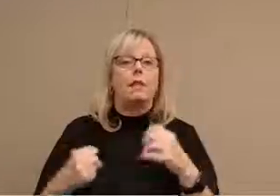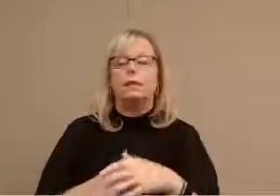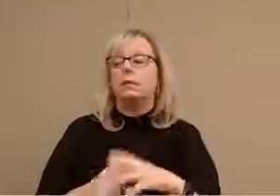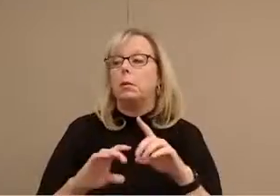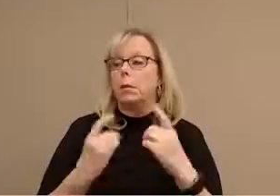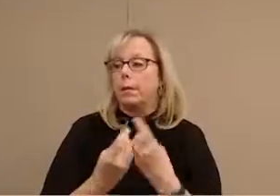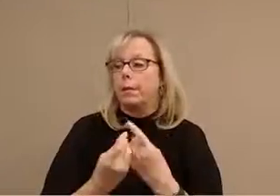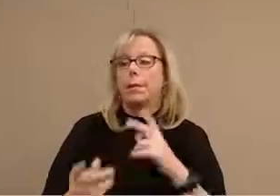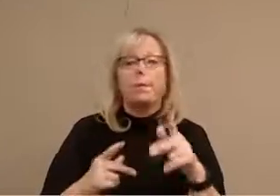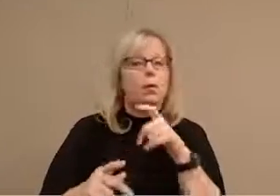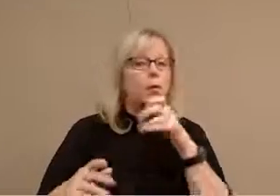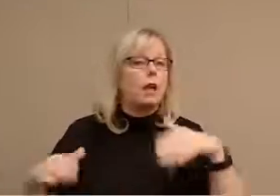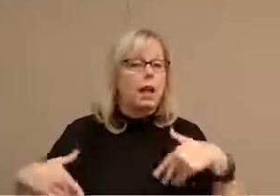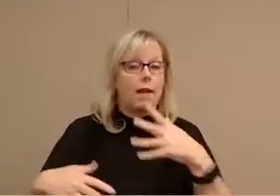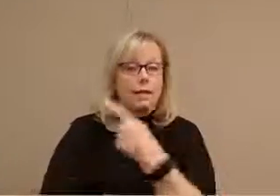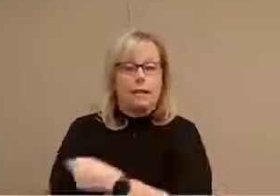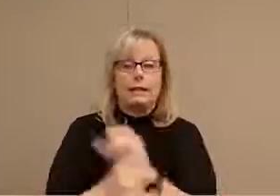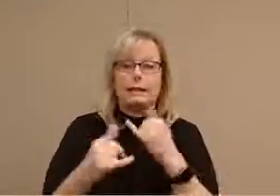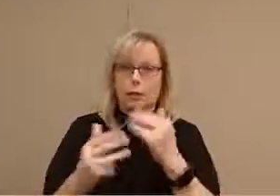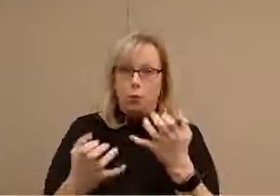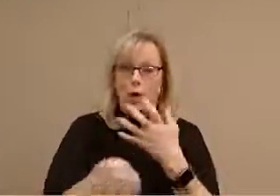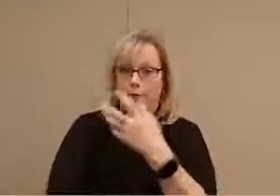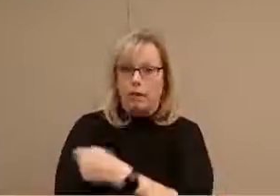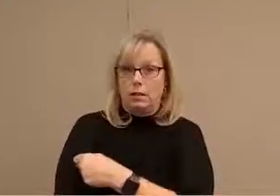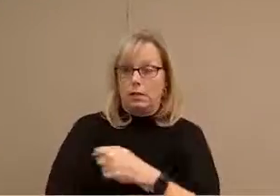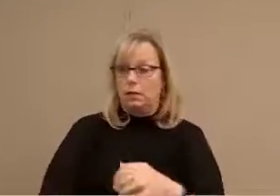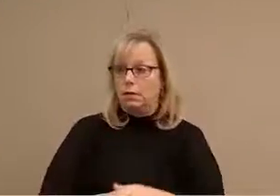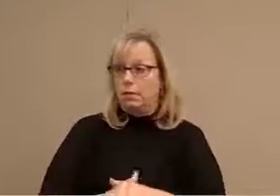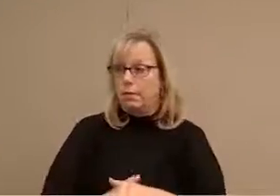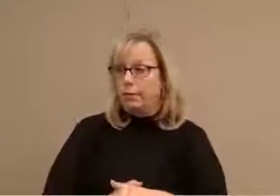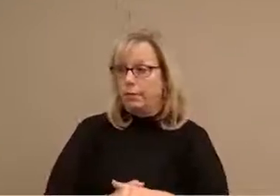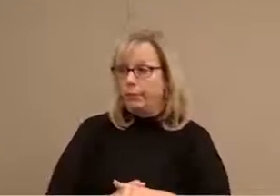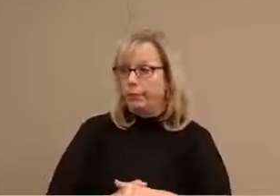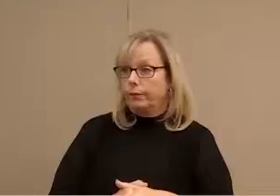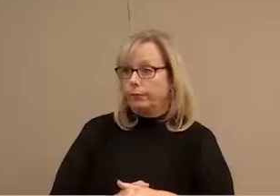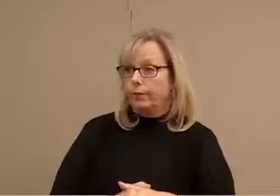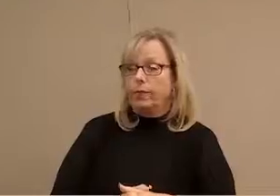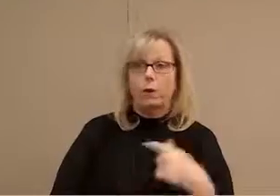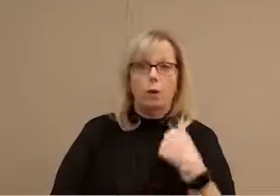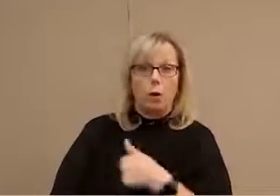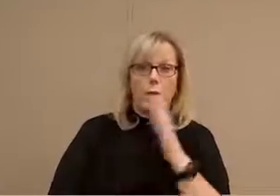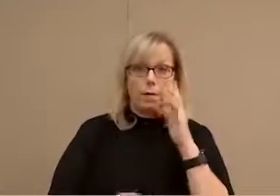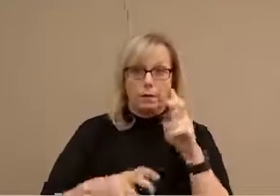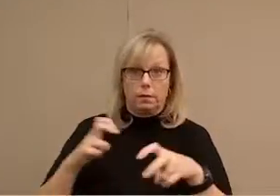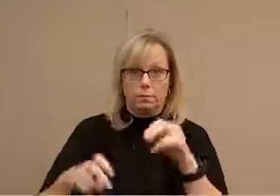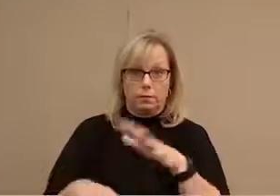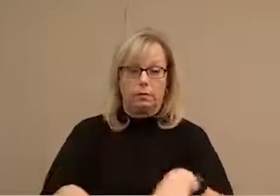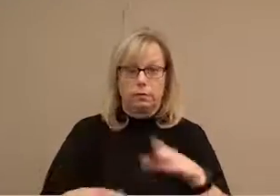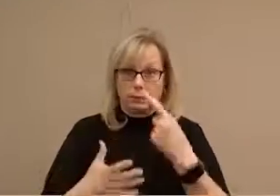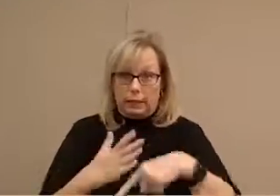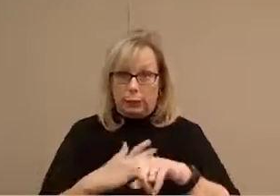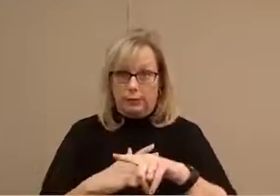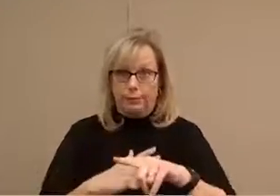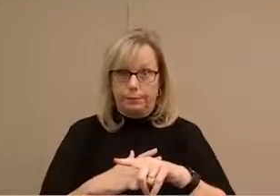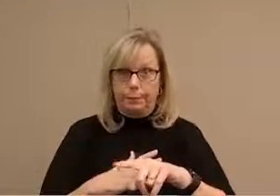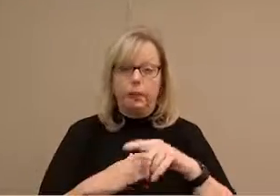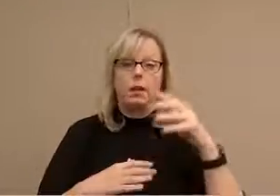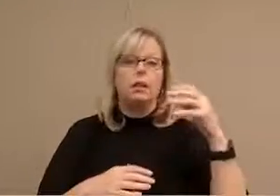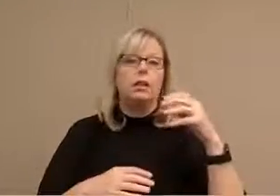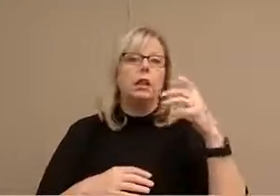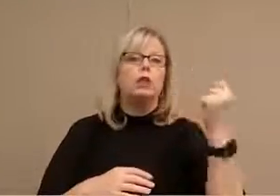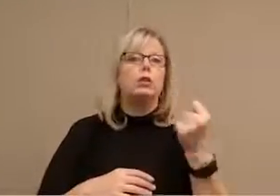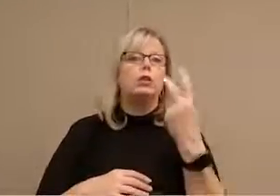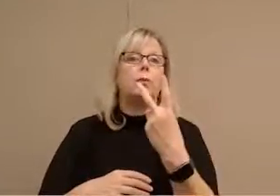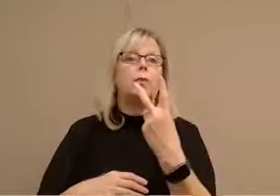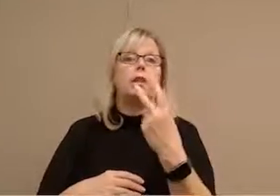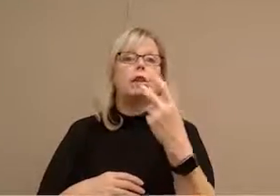are unvaccinated, still want to get vaccinated, we're going to be at the fairgrounds next week. Tuesday and